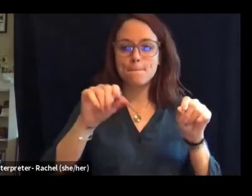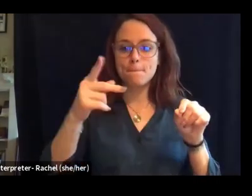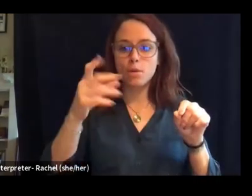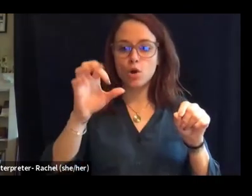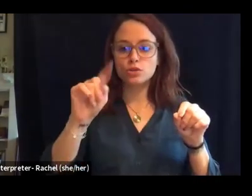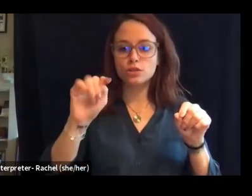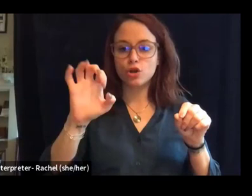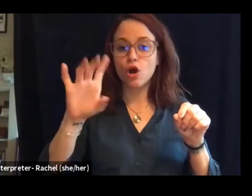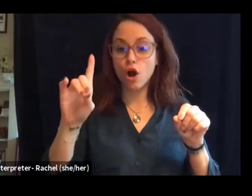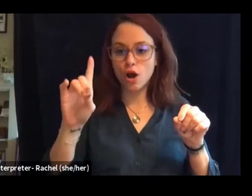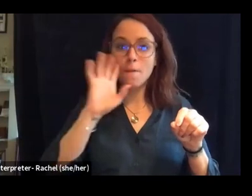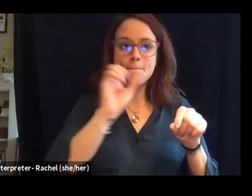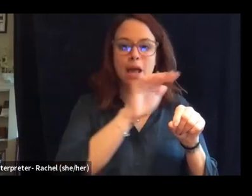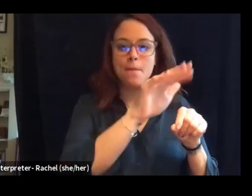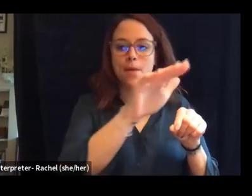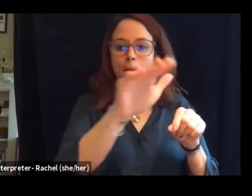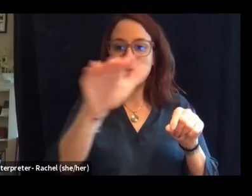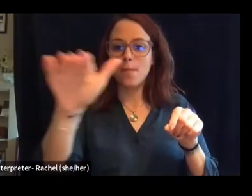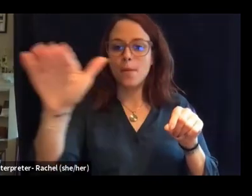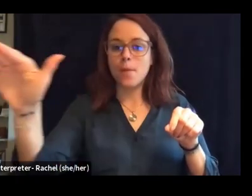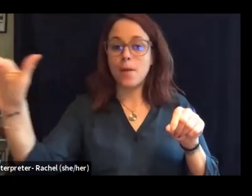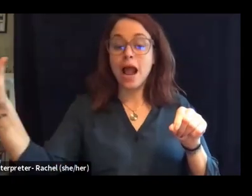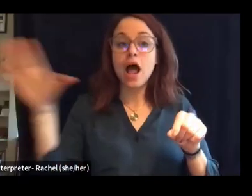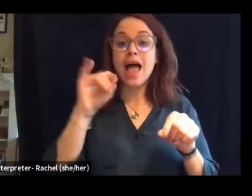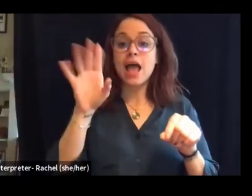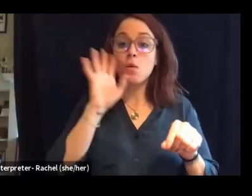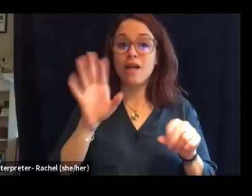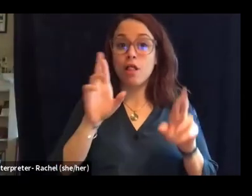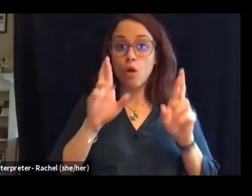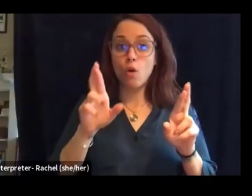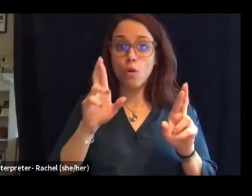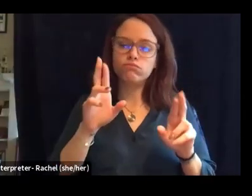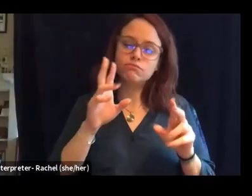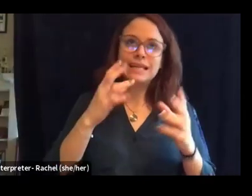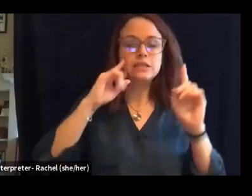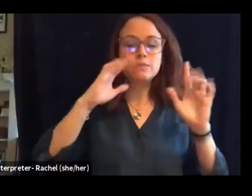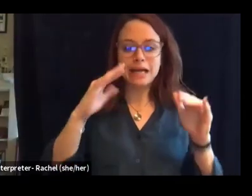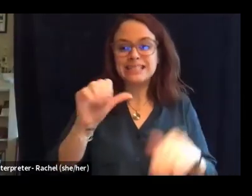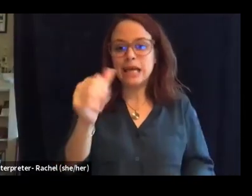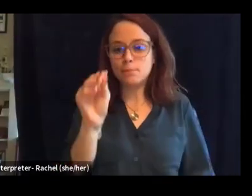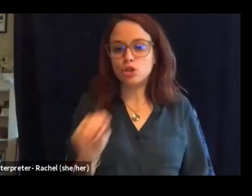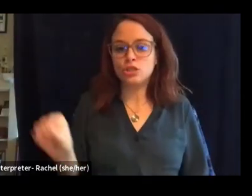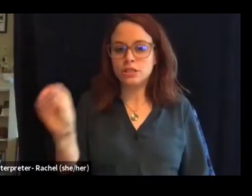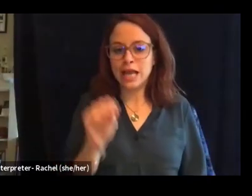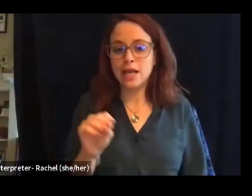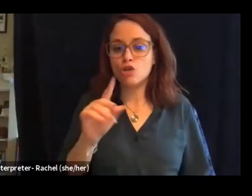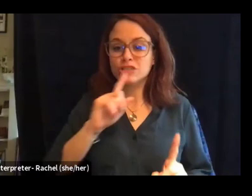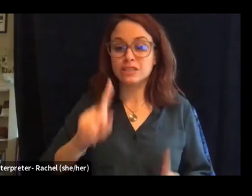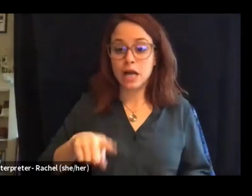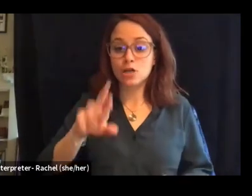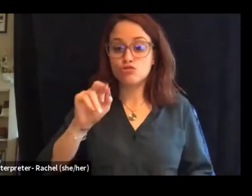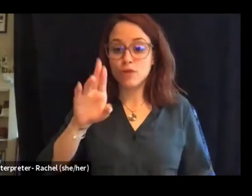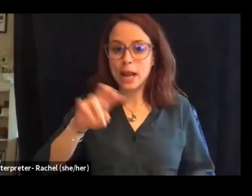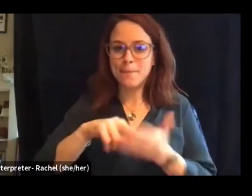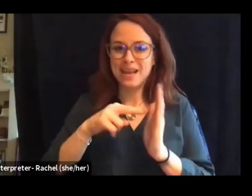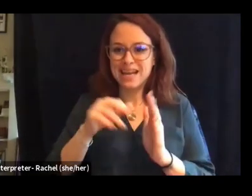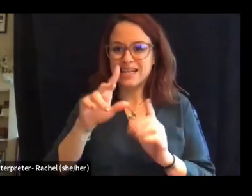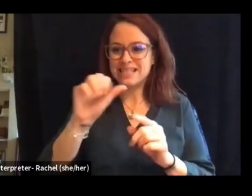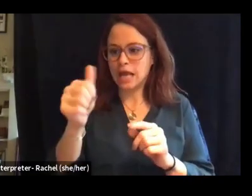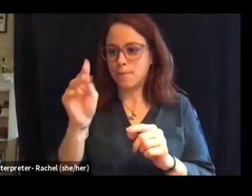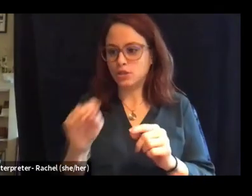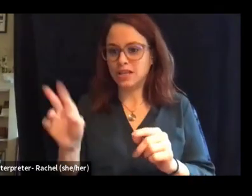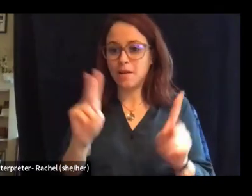households, and if I expect a 10% response rate where 5,000 people, you know, come in, well, I'm going to be